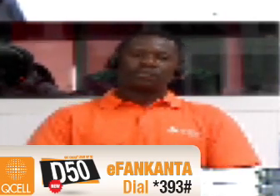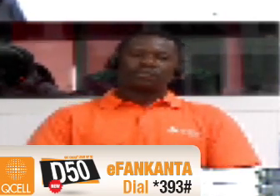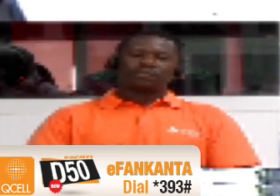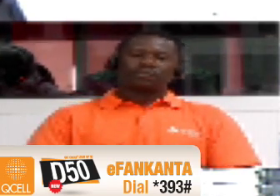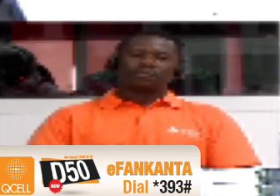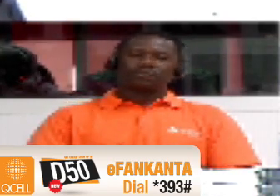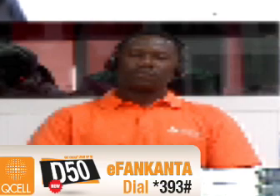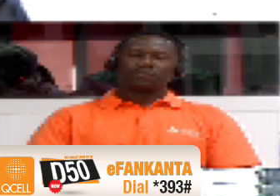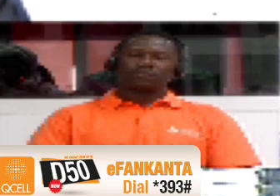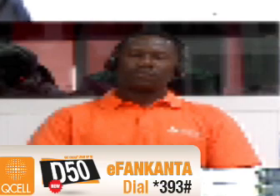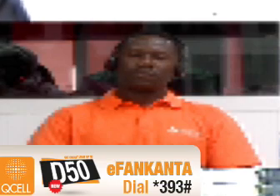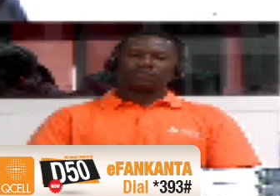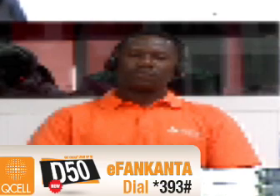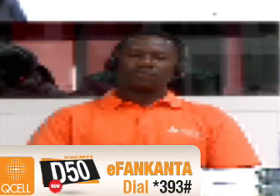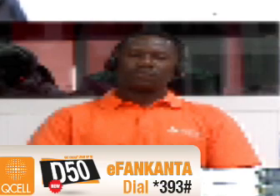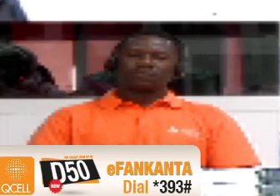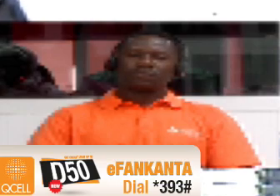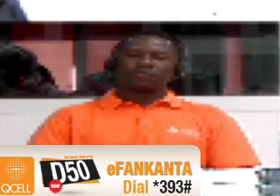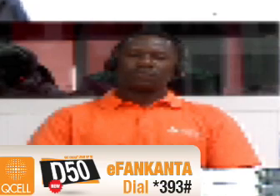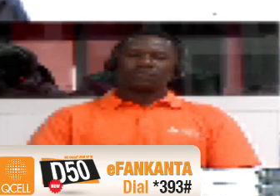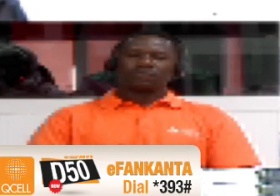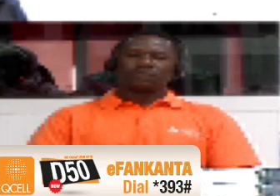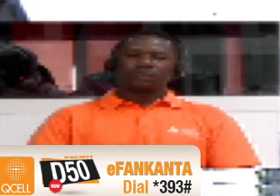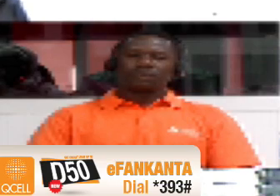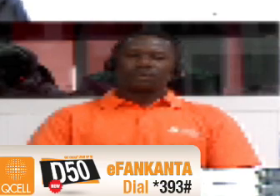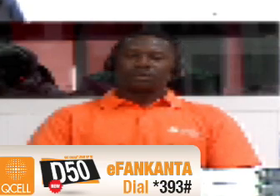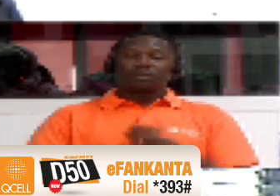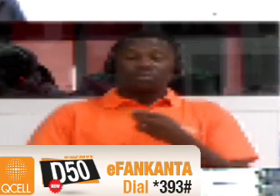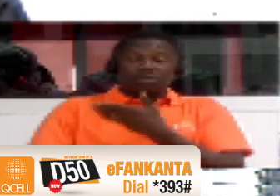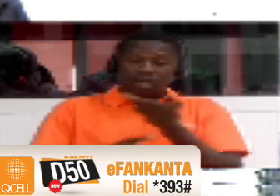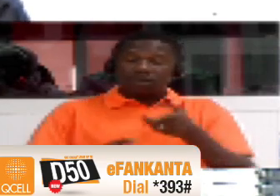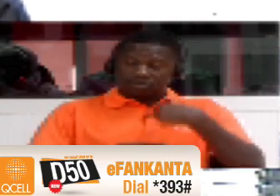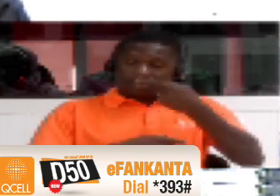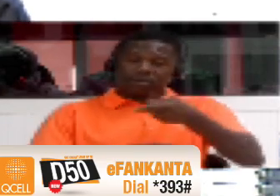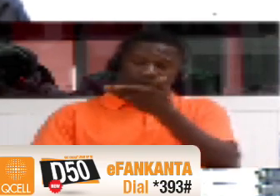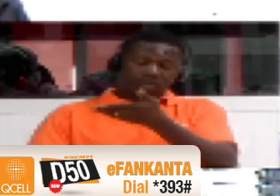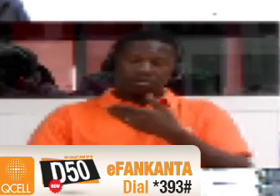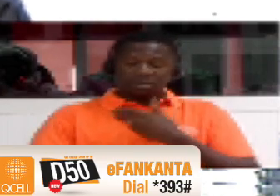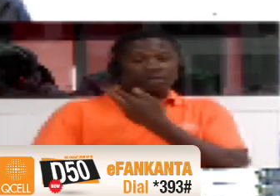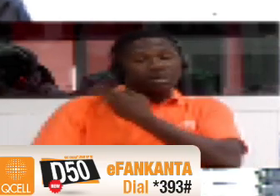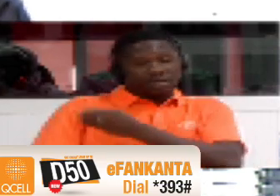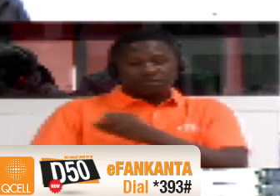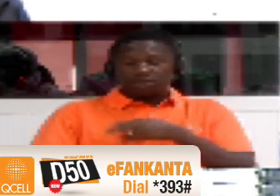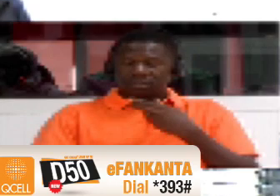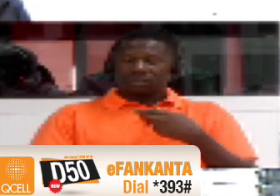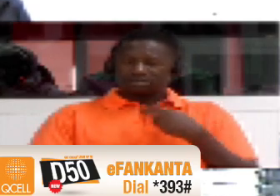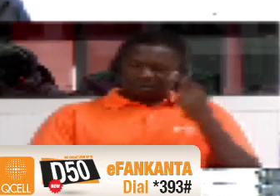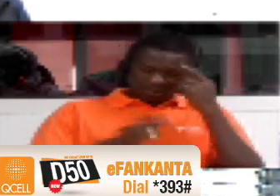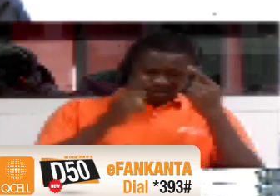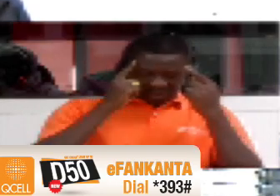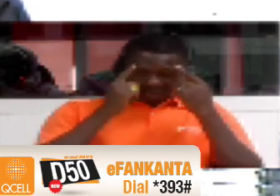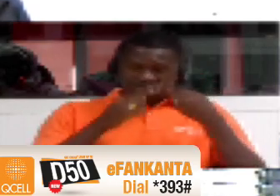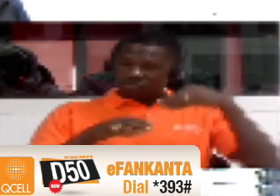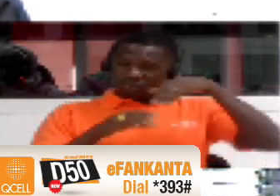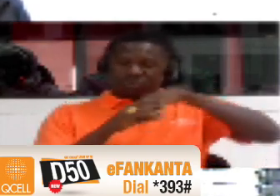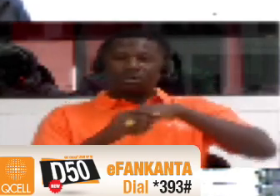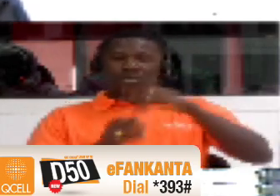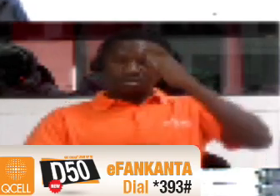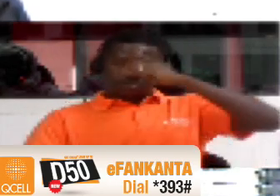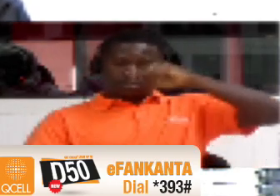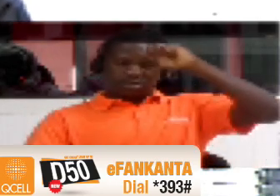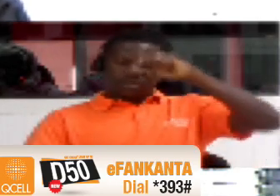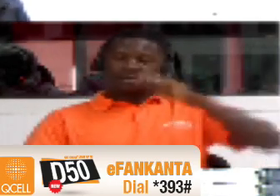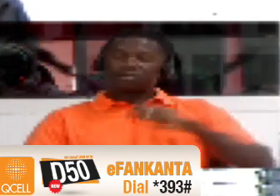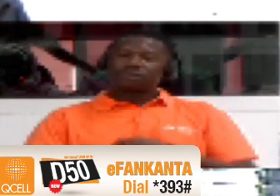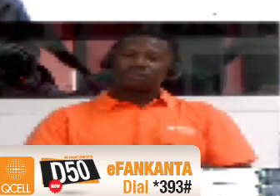issue. But I wanted to nata hamu soto join the police. From there, I left and I then decided to join the police.